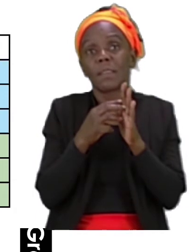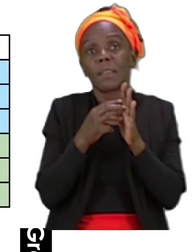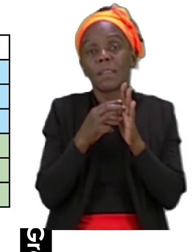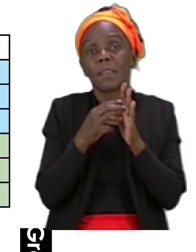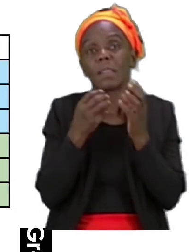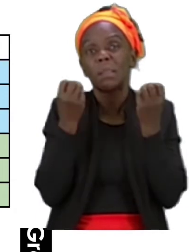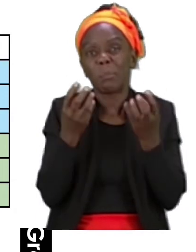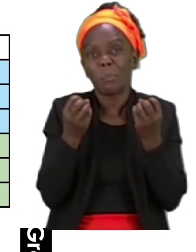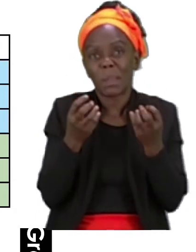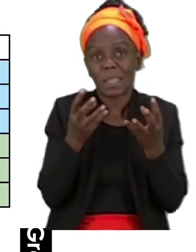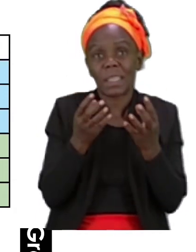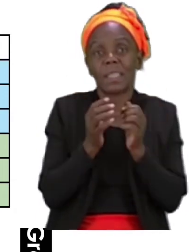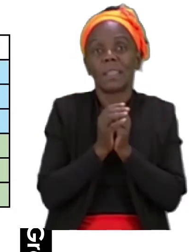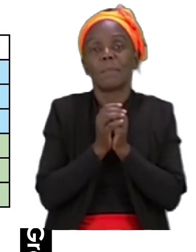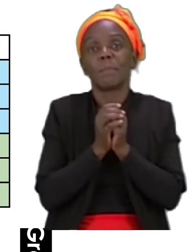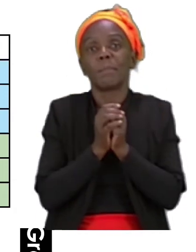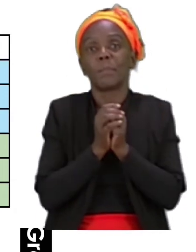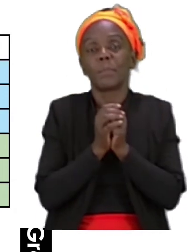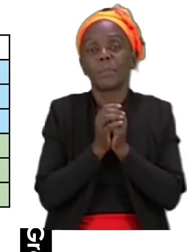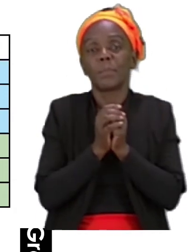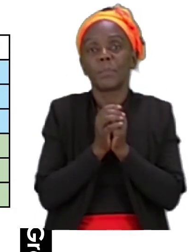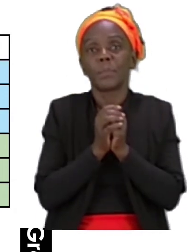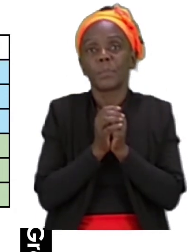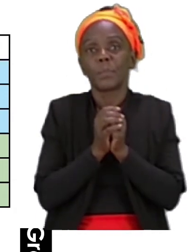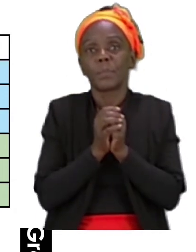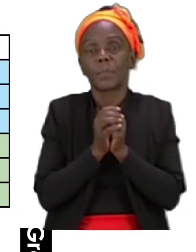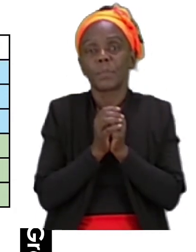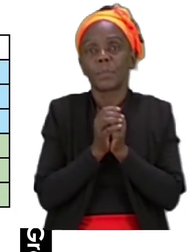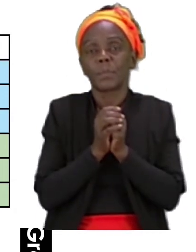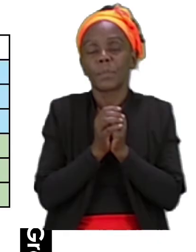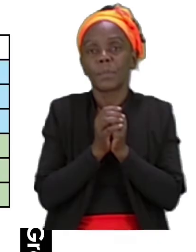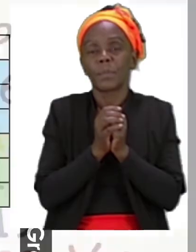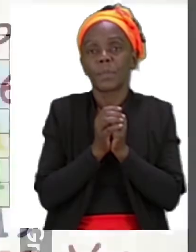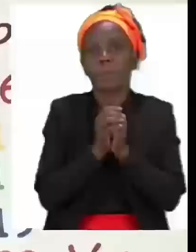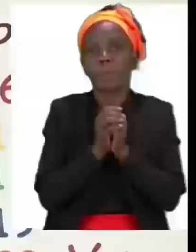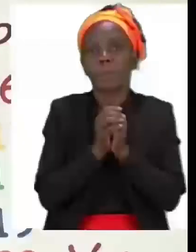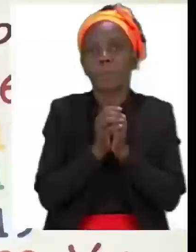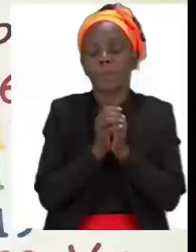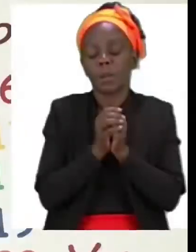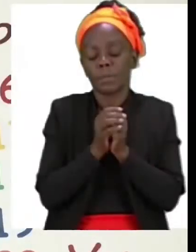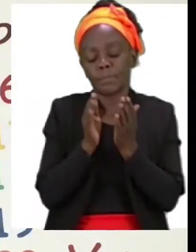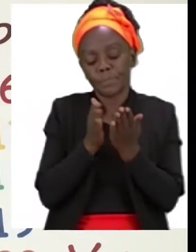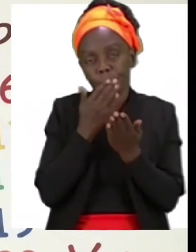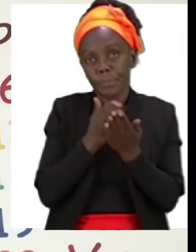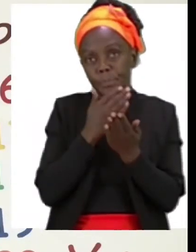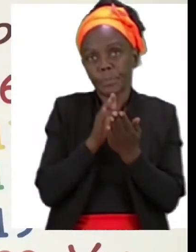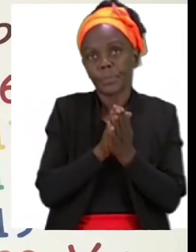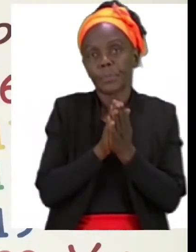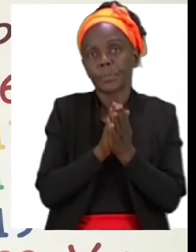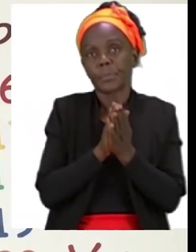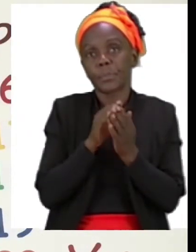can get the correct possessive pronoun. Let's now turn to the next page,